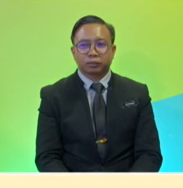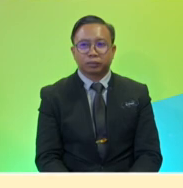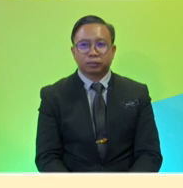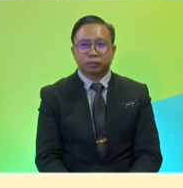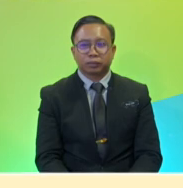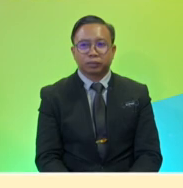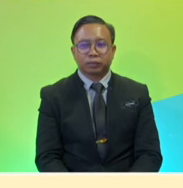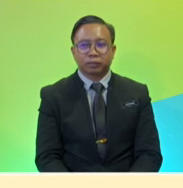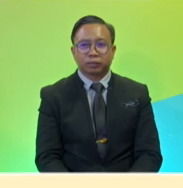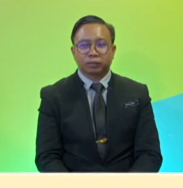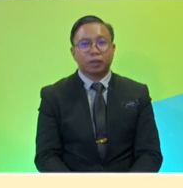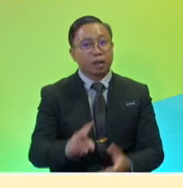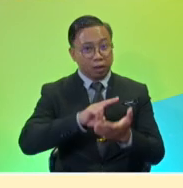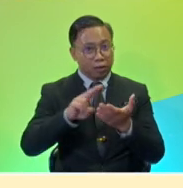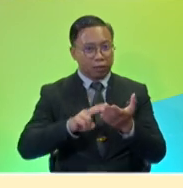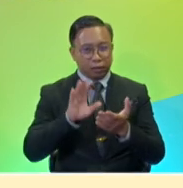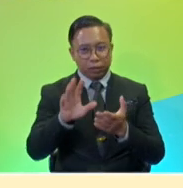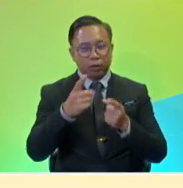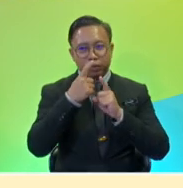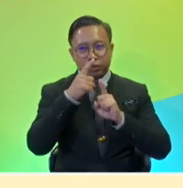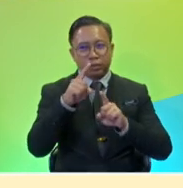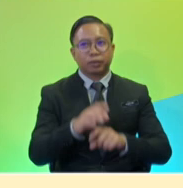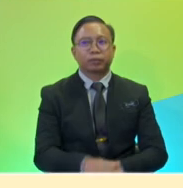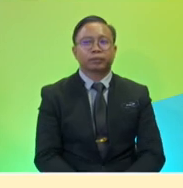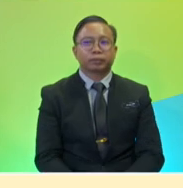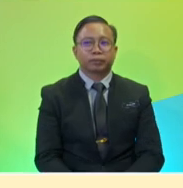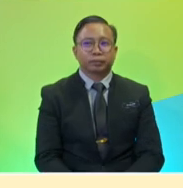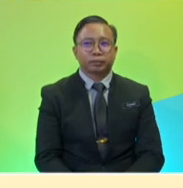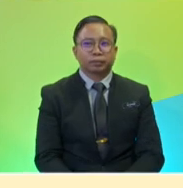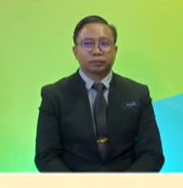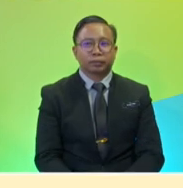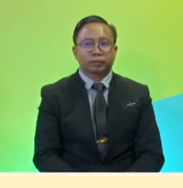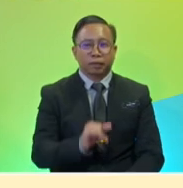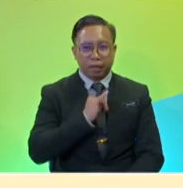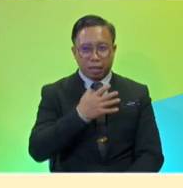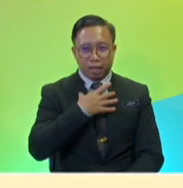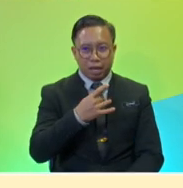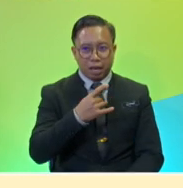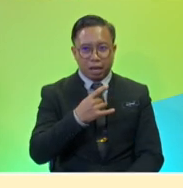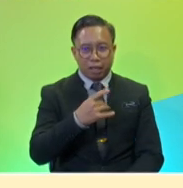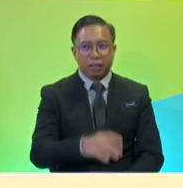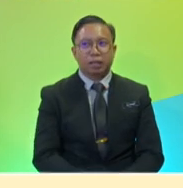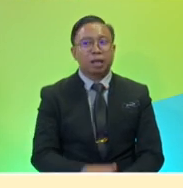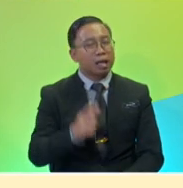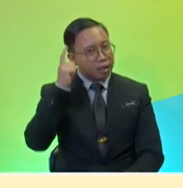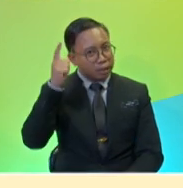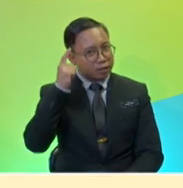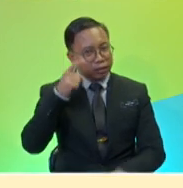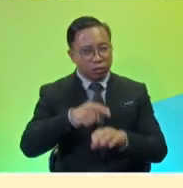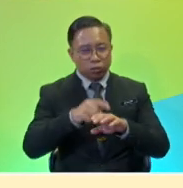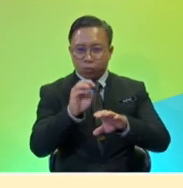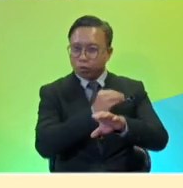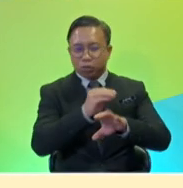Okay, Raksha, like, can you read out your answer? And dislike. Can you read out your answer? I like listening to music